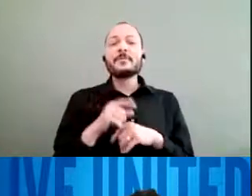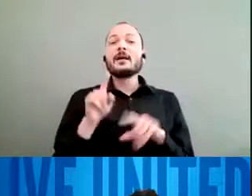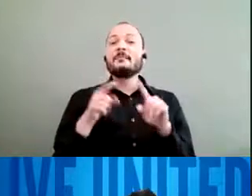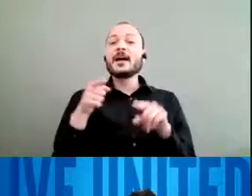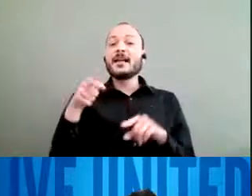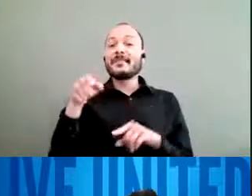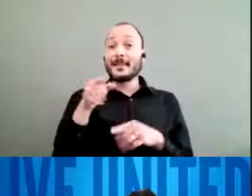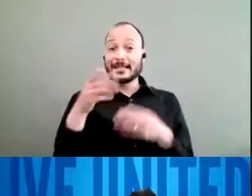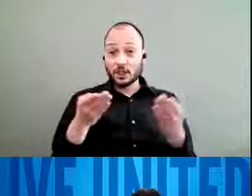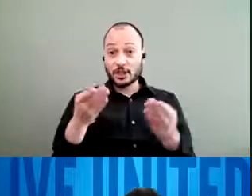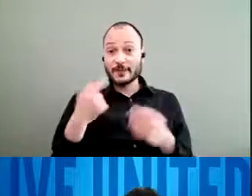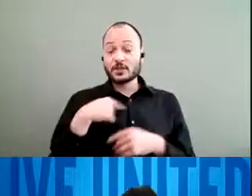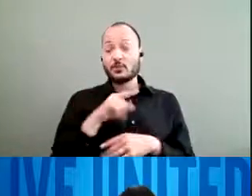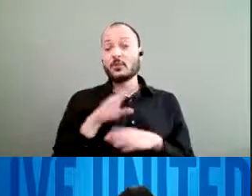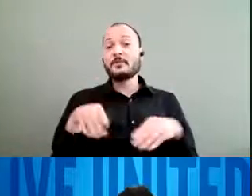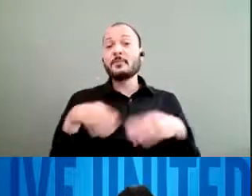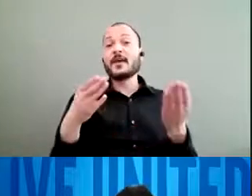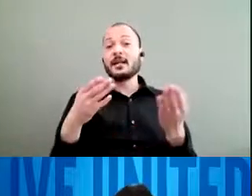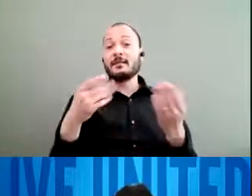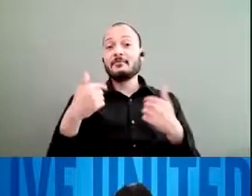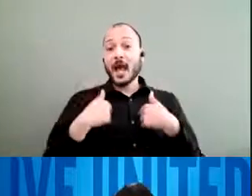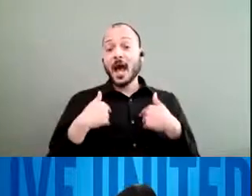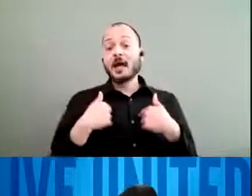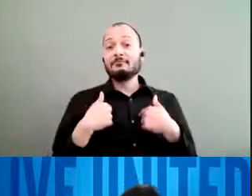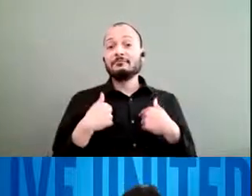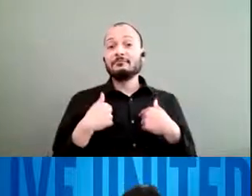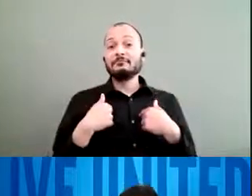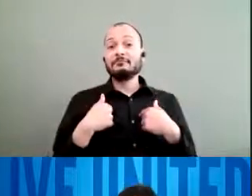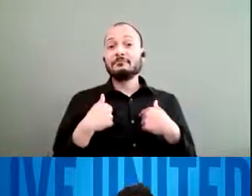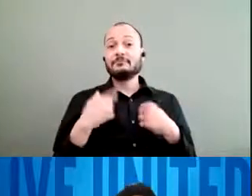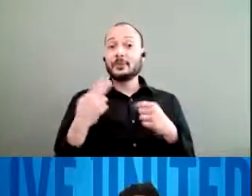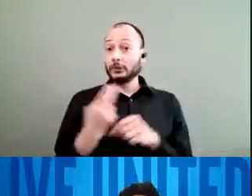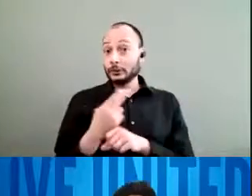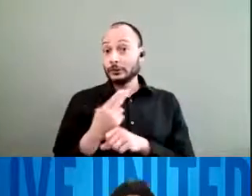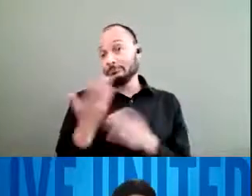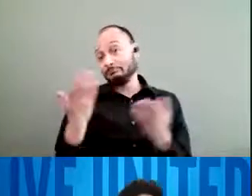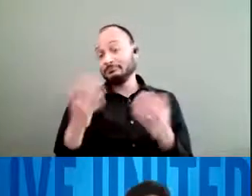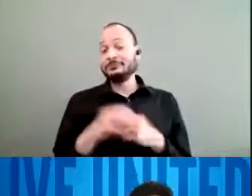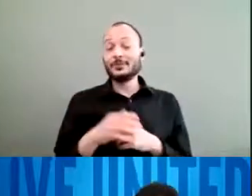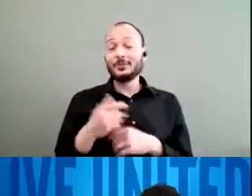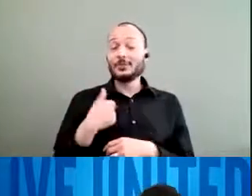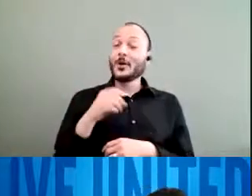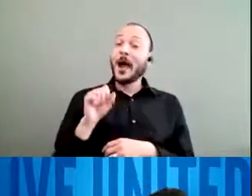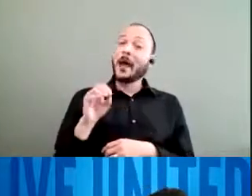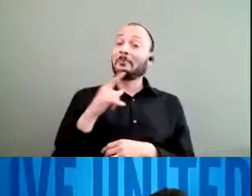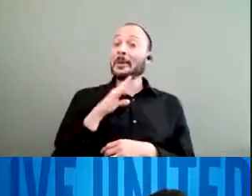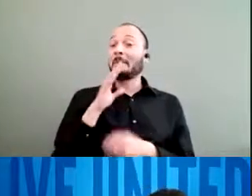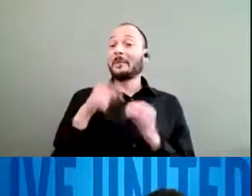provide that I've, you know, been using. So this is the one that I'll be speaking about.